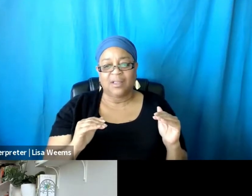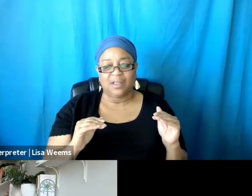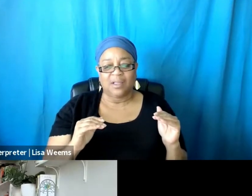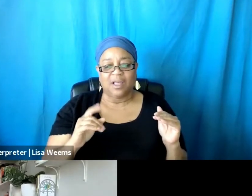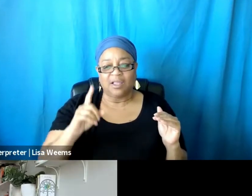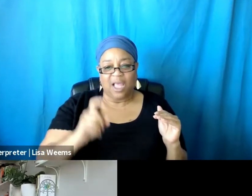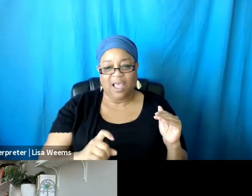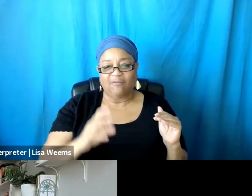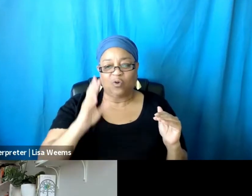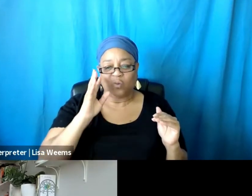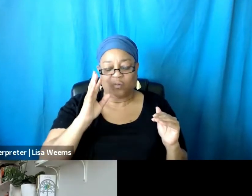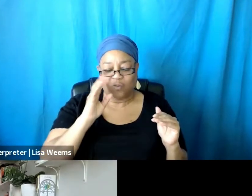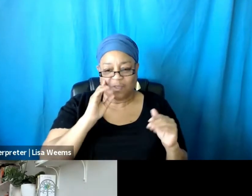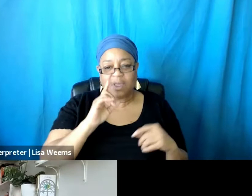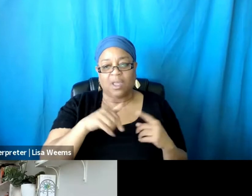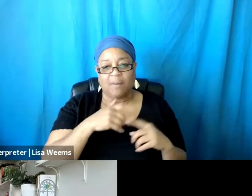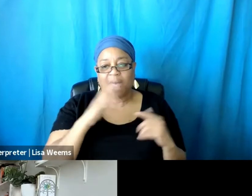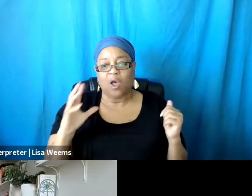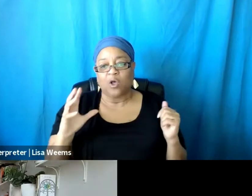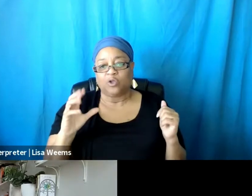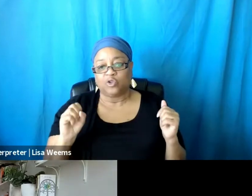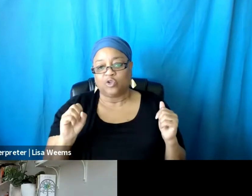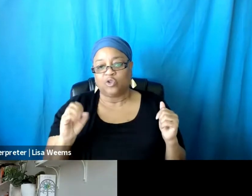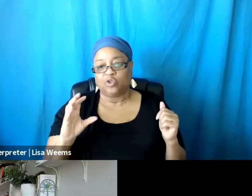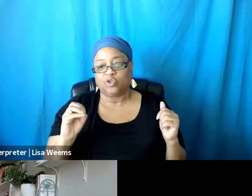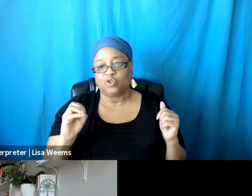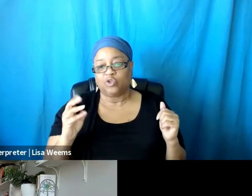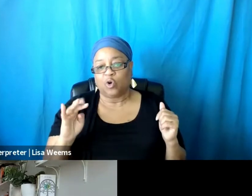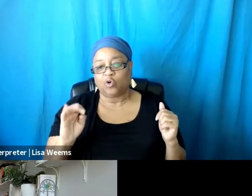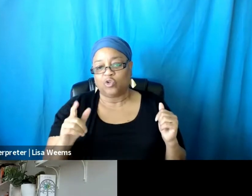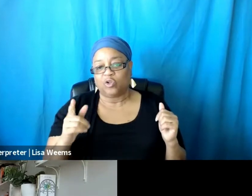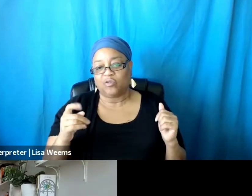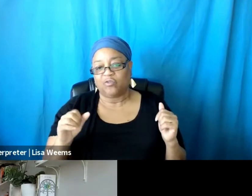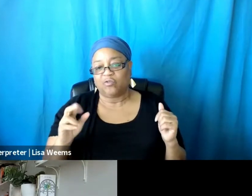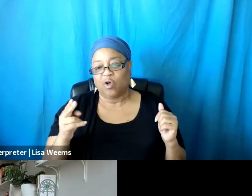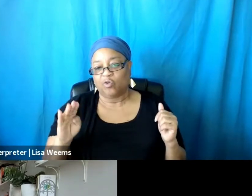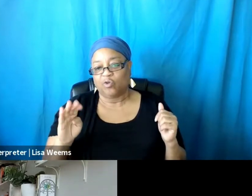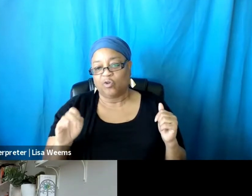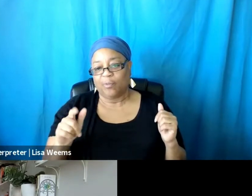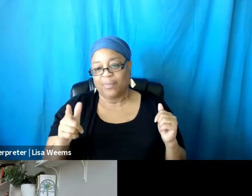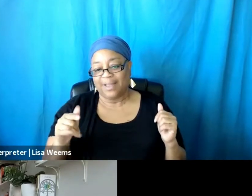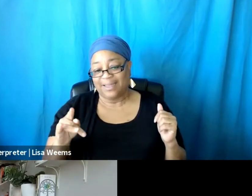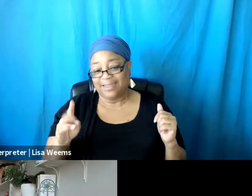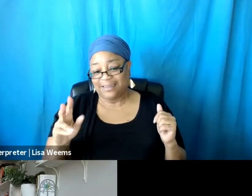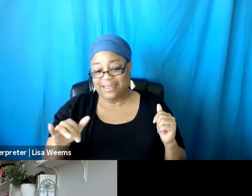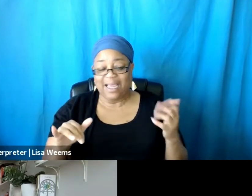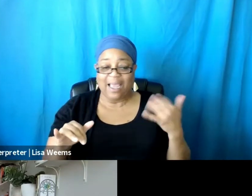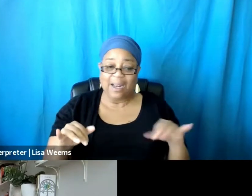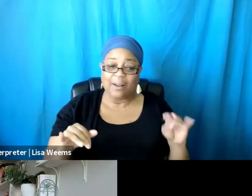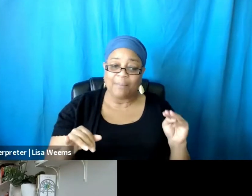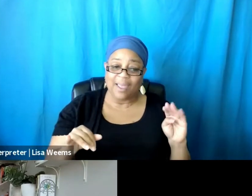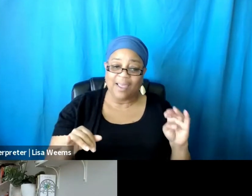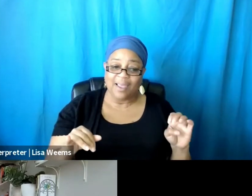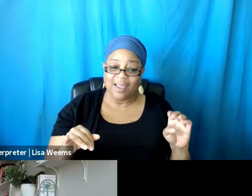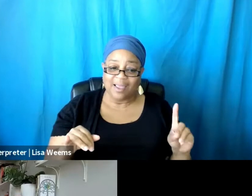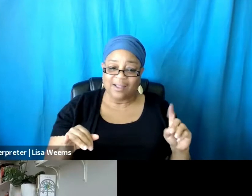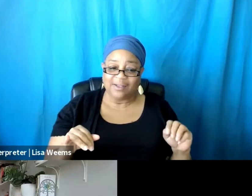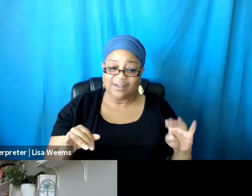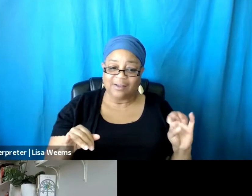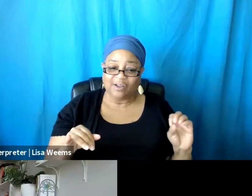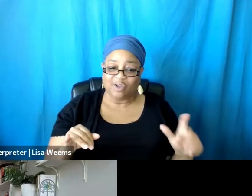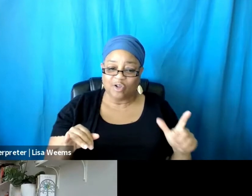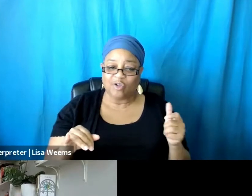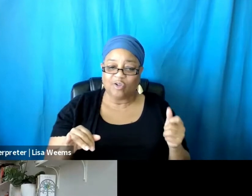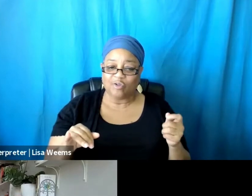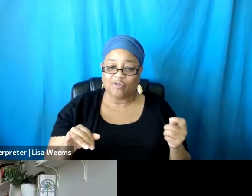medical fragility. We would offer from our vantage point and experience that thinking about the intersection of these two things, so thinking